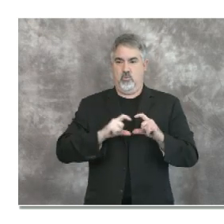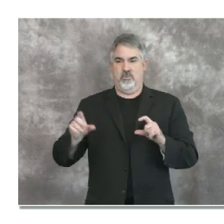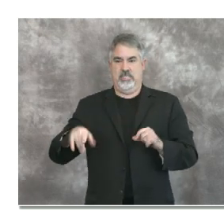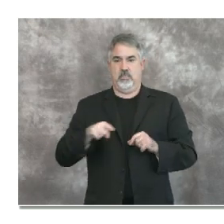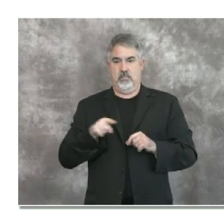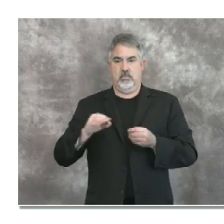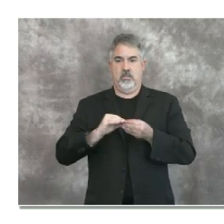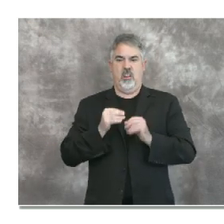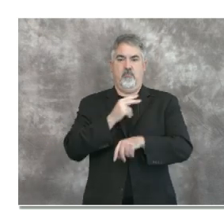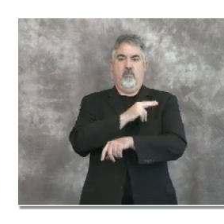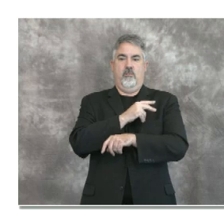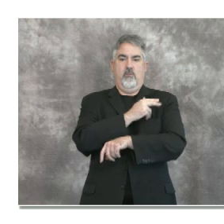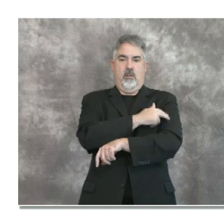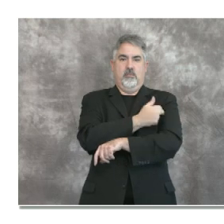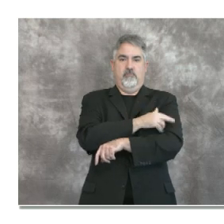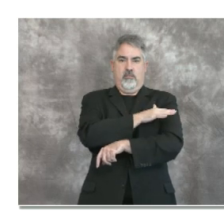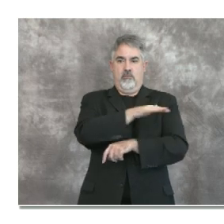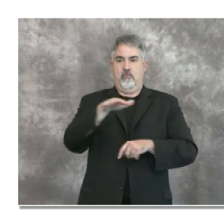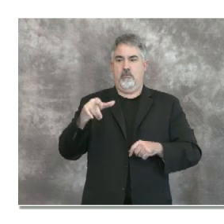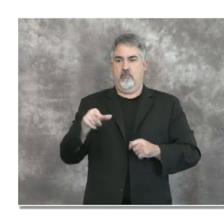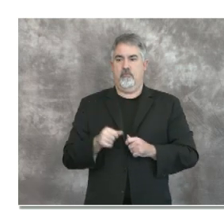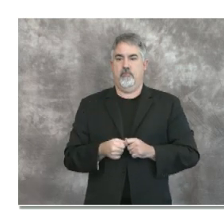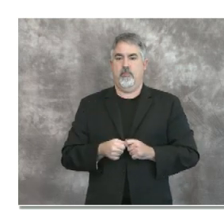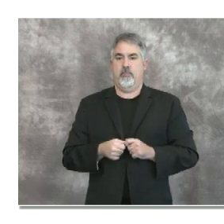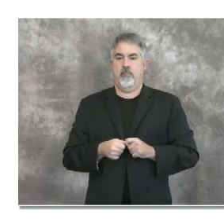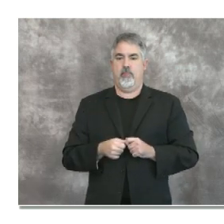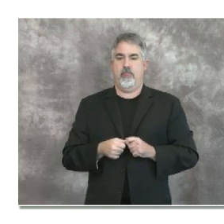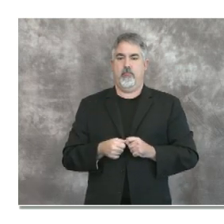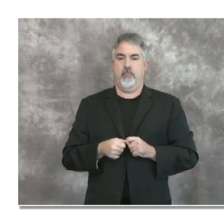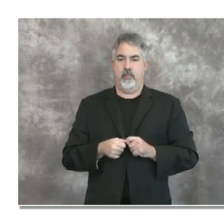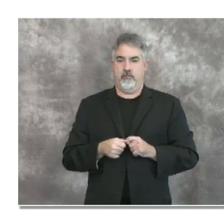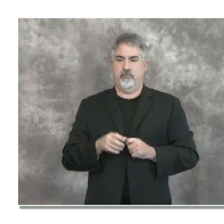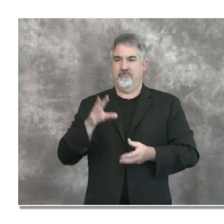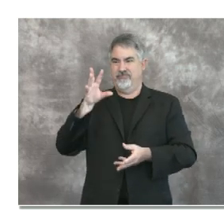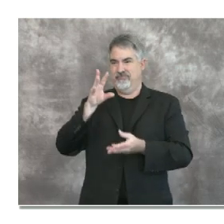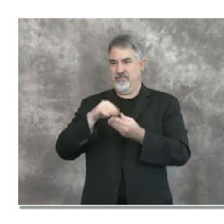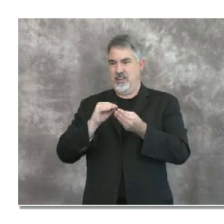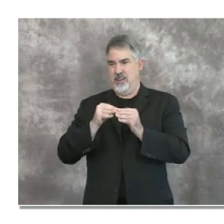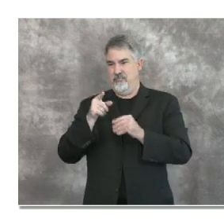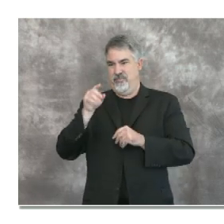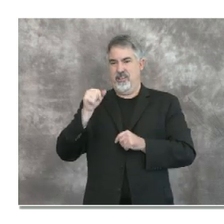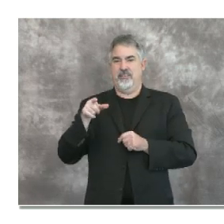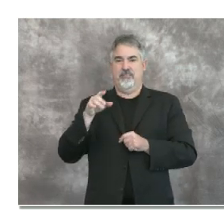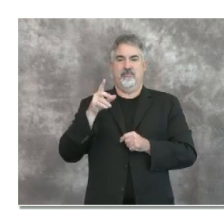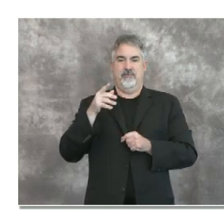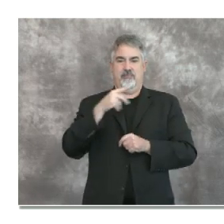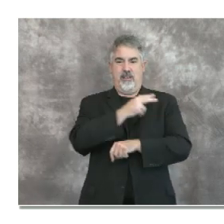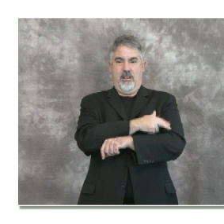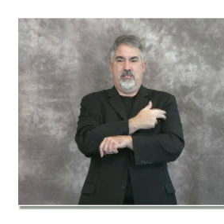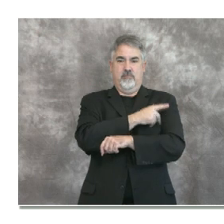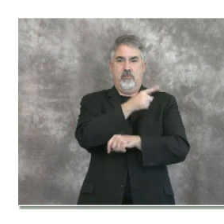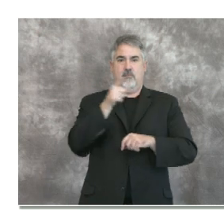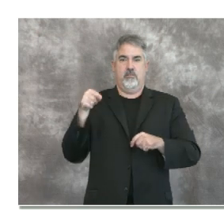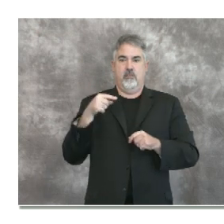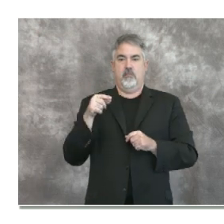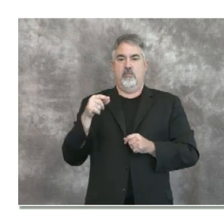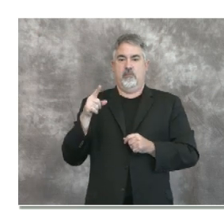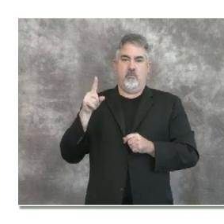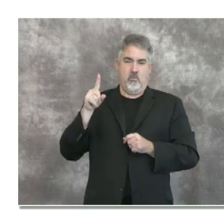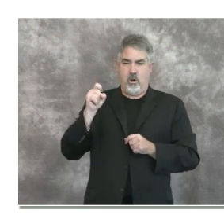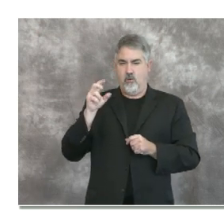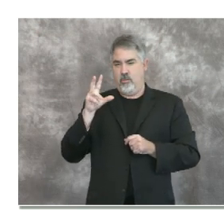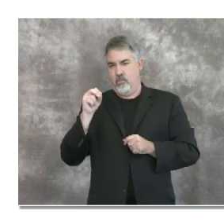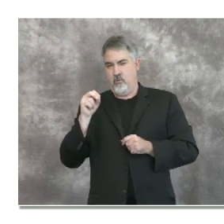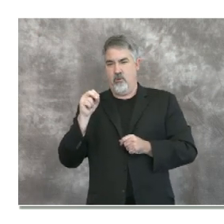that right now we're reporting 381 total COVID-related hospitalizations. That includes 130 COVID-related in